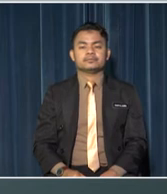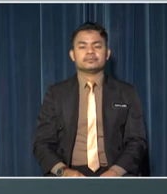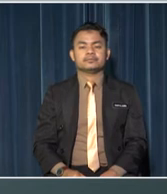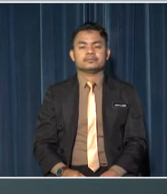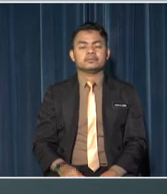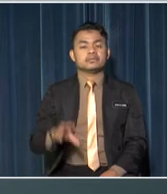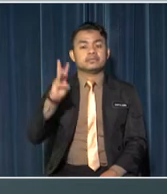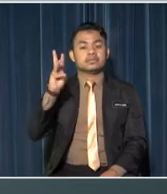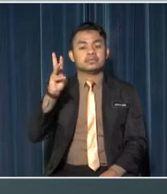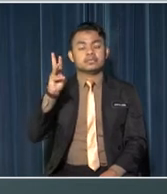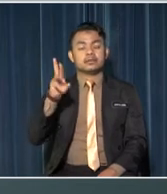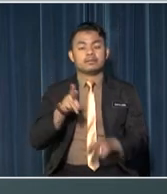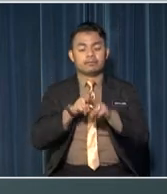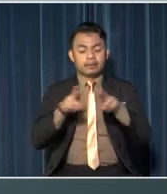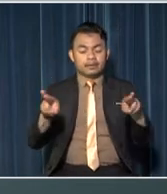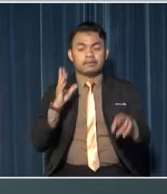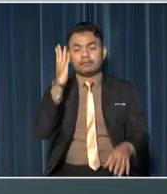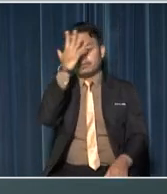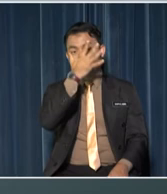6 flat faces.